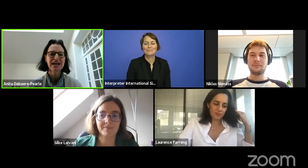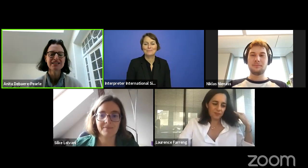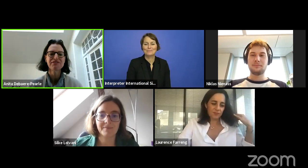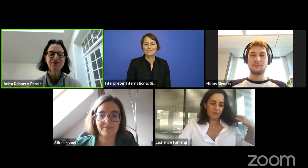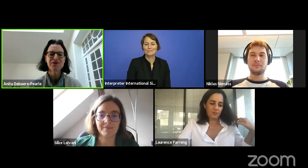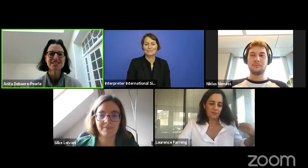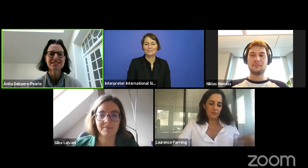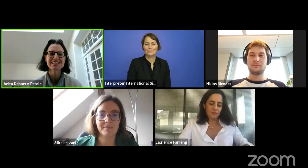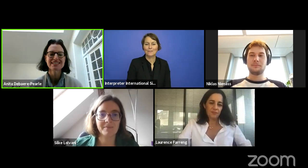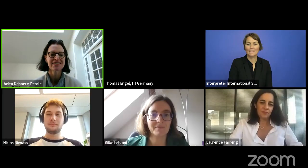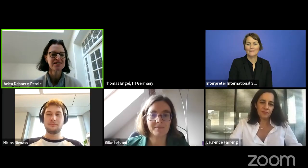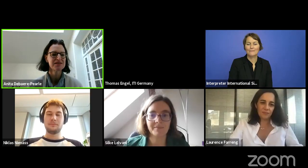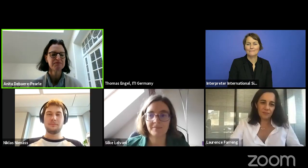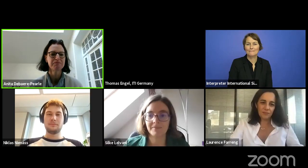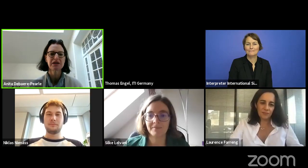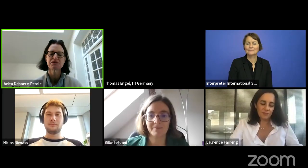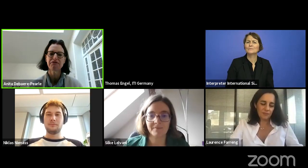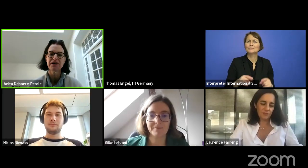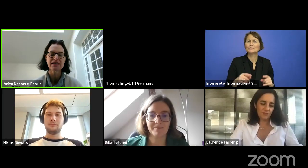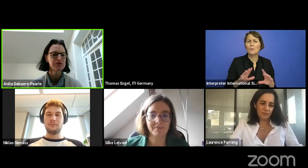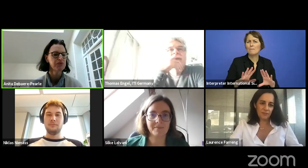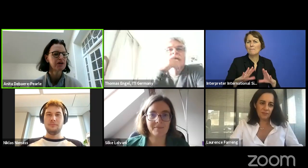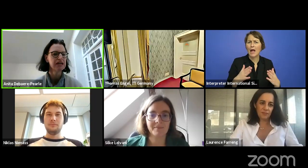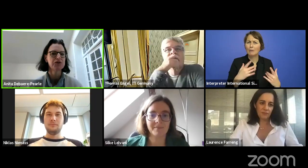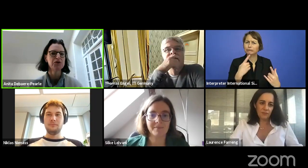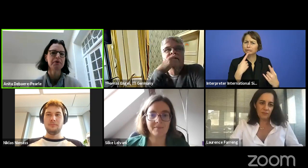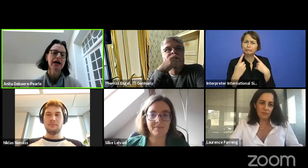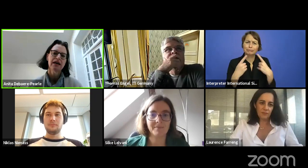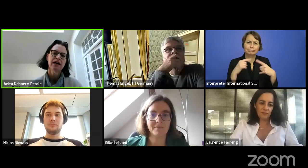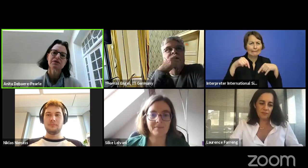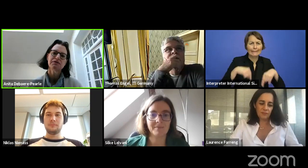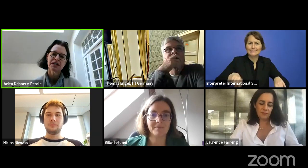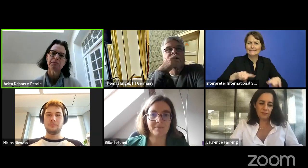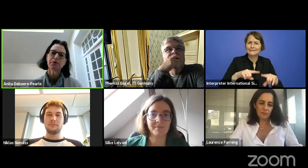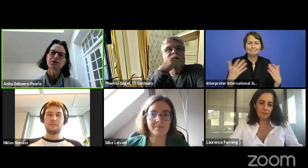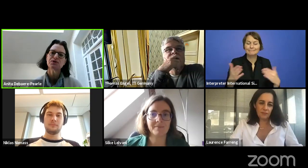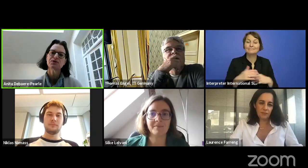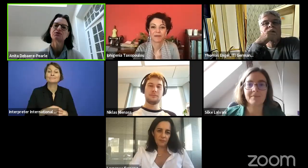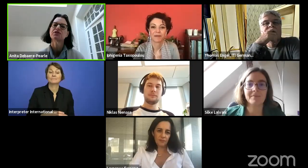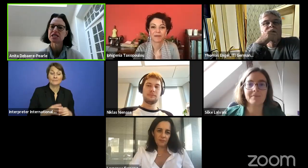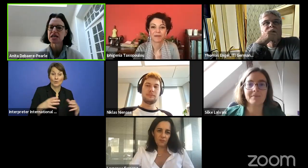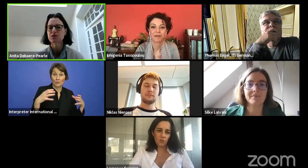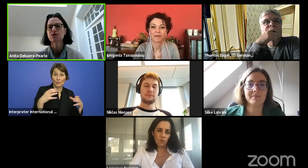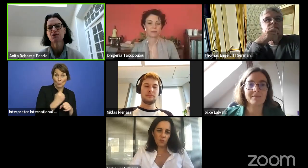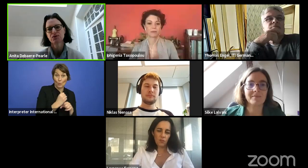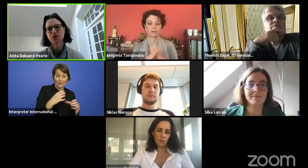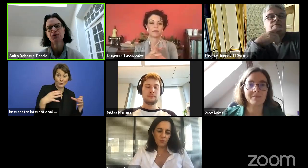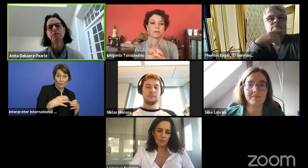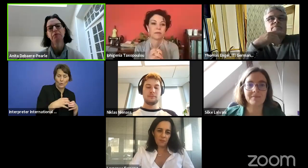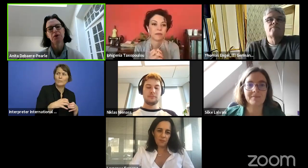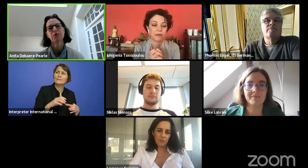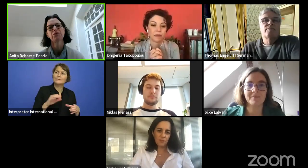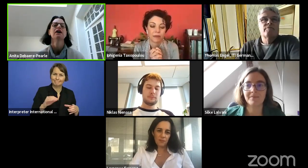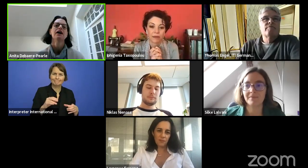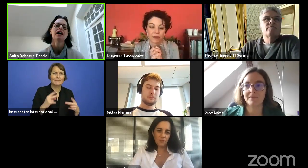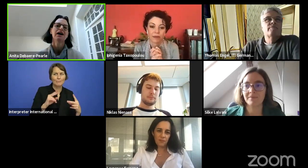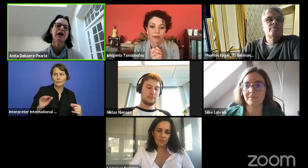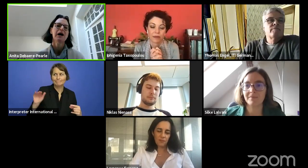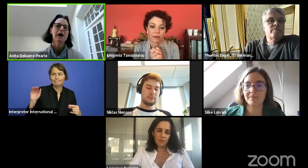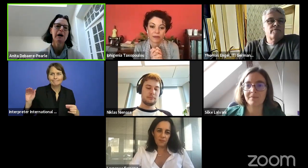just to kind of launch this discussion, because we felt as a working group, it was very important to reach out to you